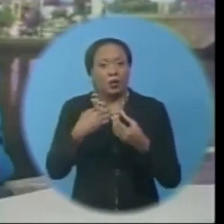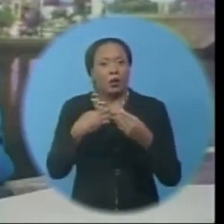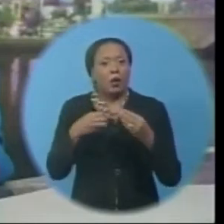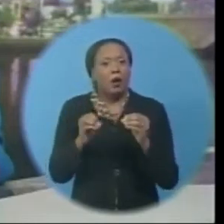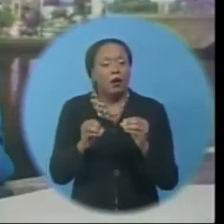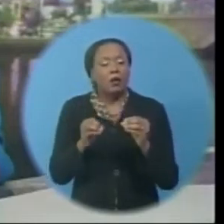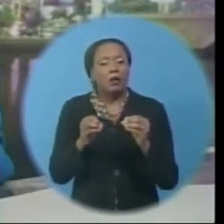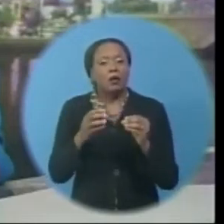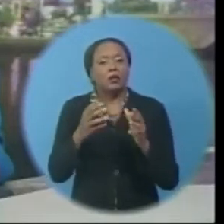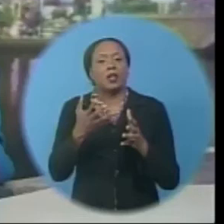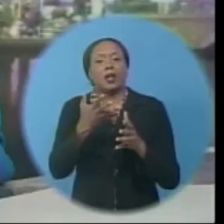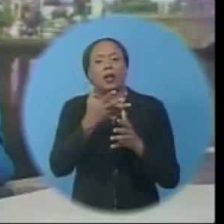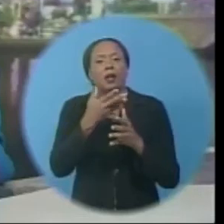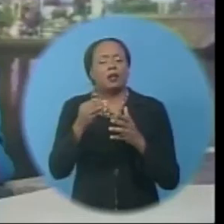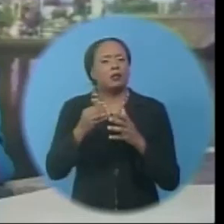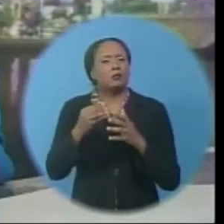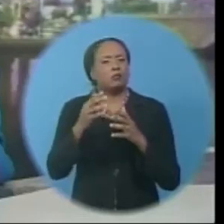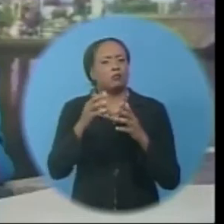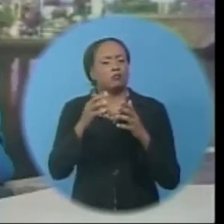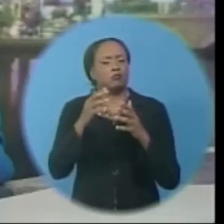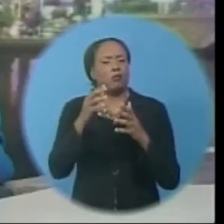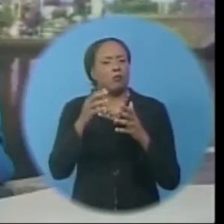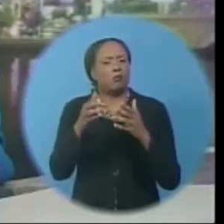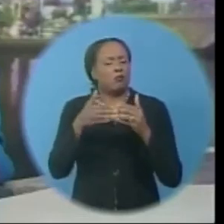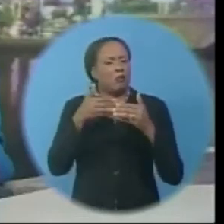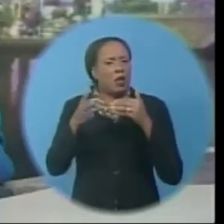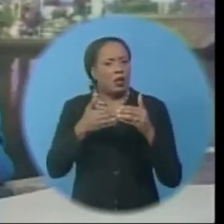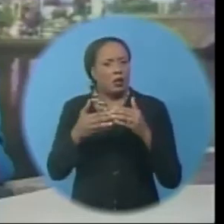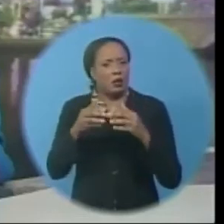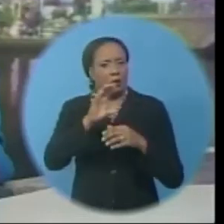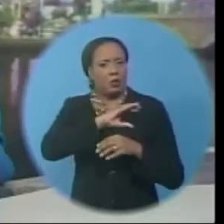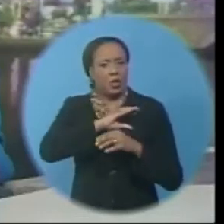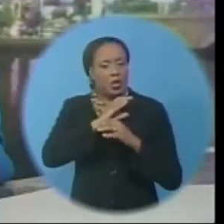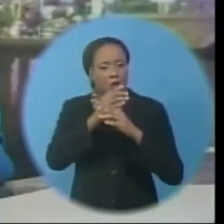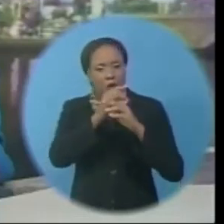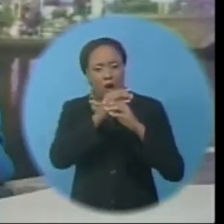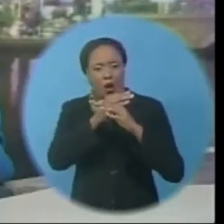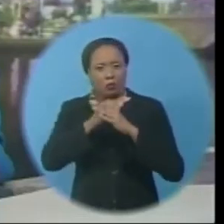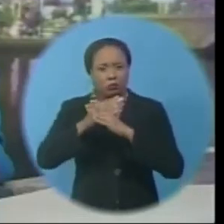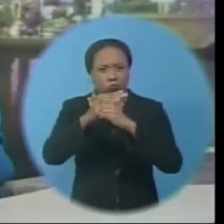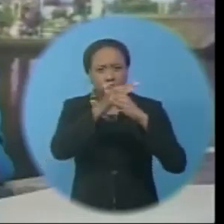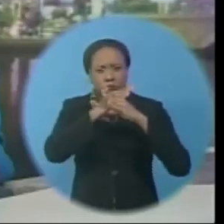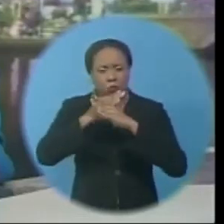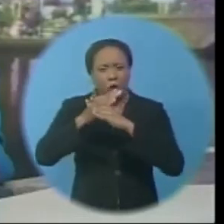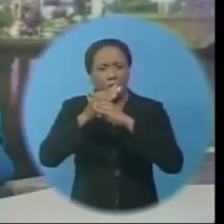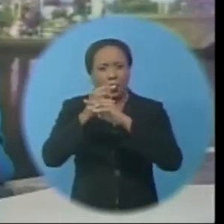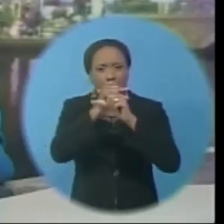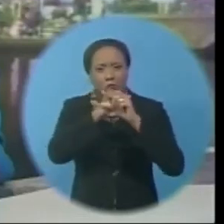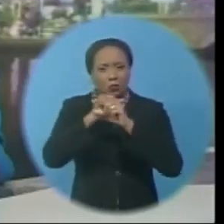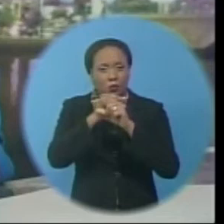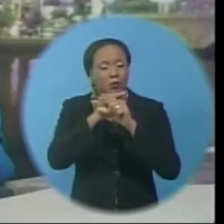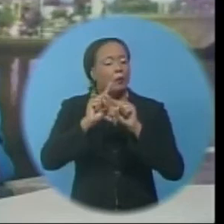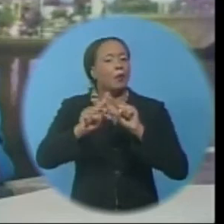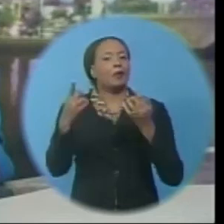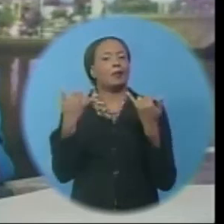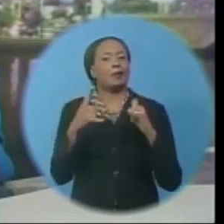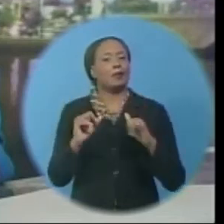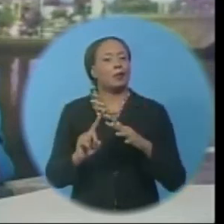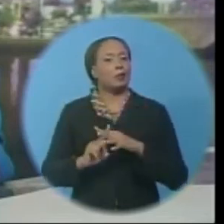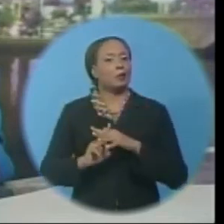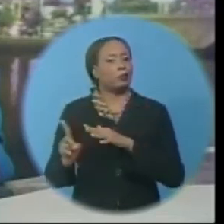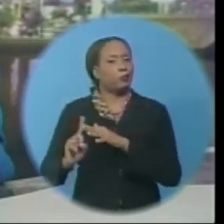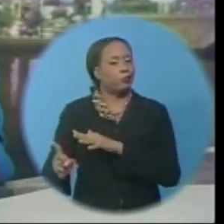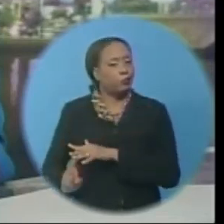Office for the Fight Against Narcotics Trafficking while they were being guarded by armed police officers, including an inspector.